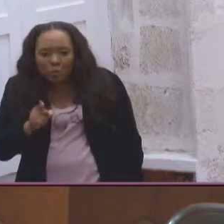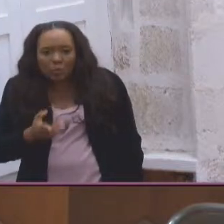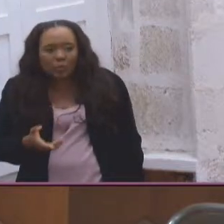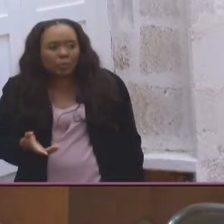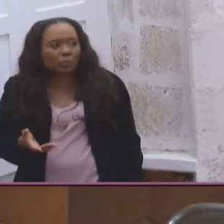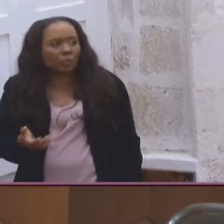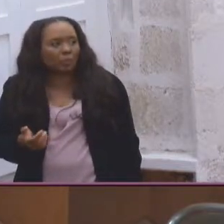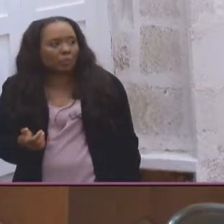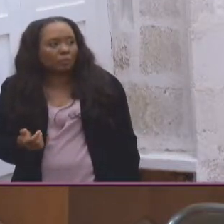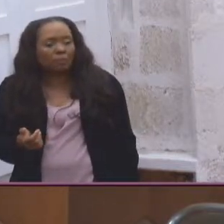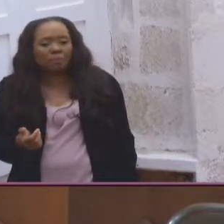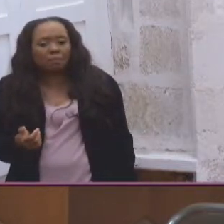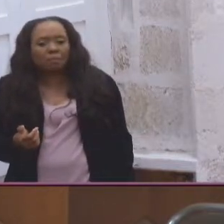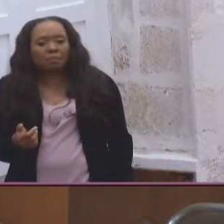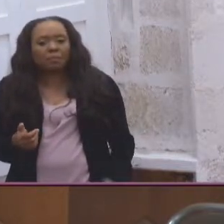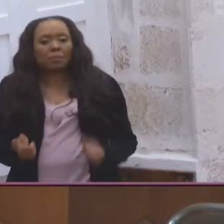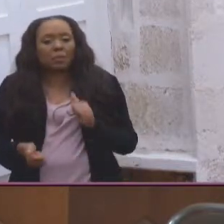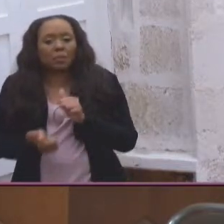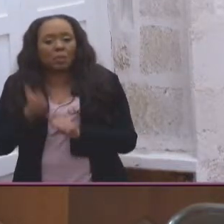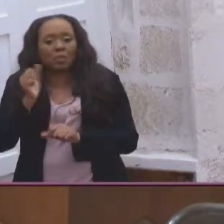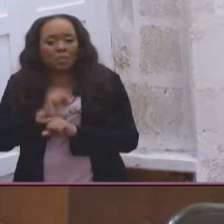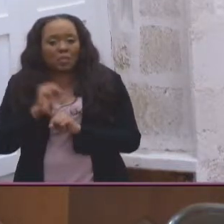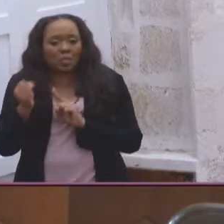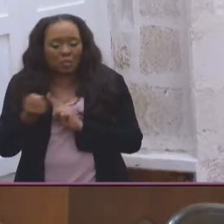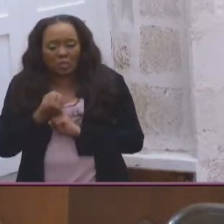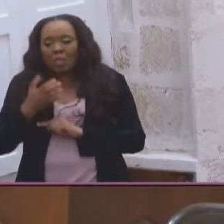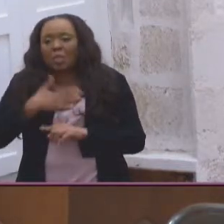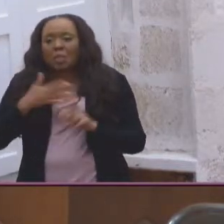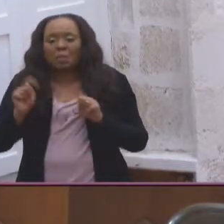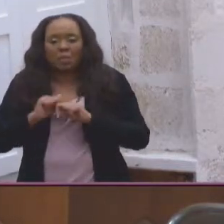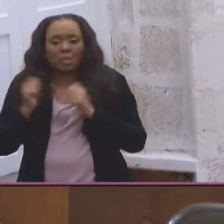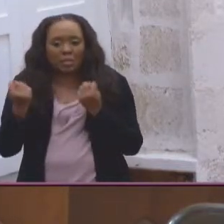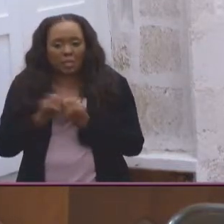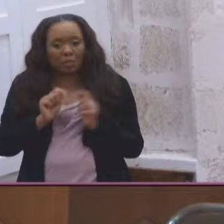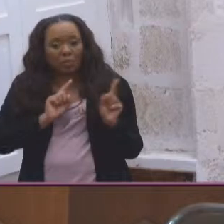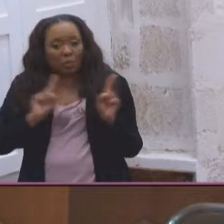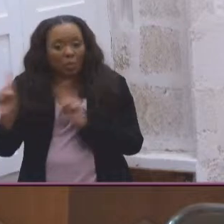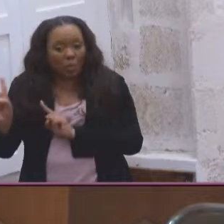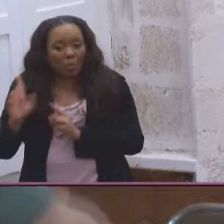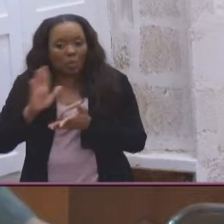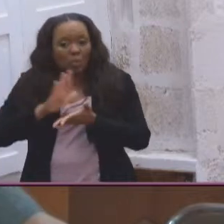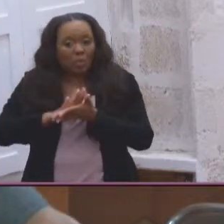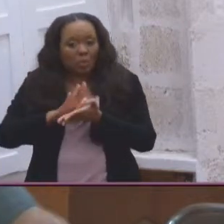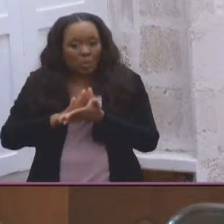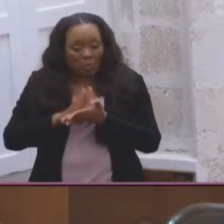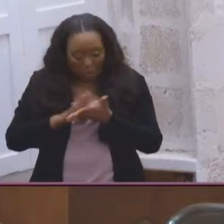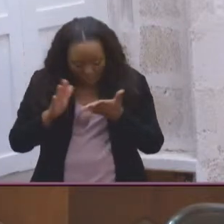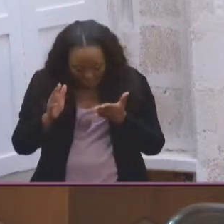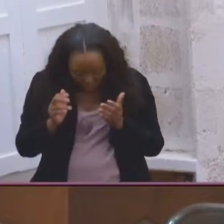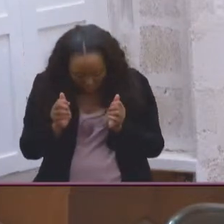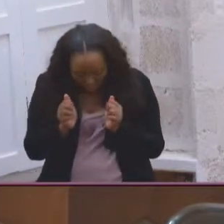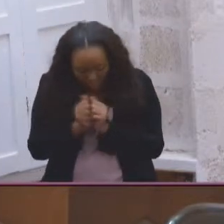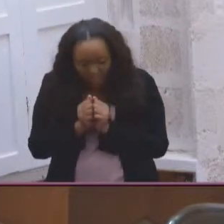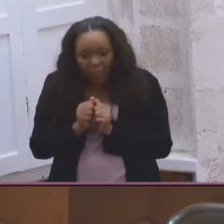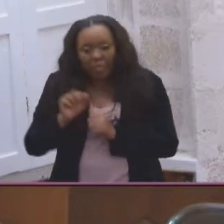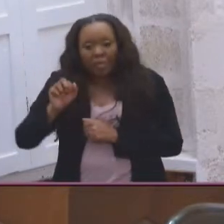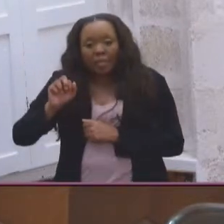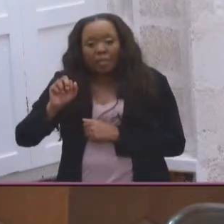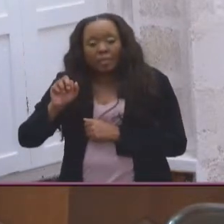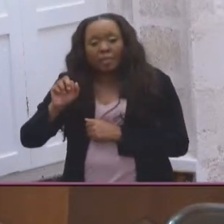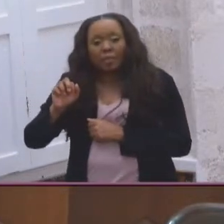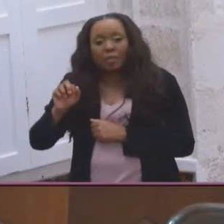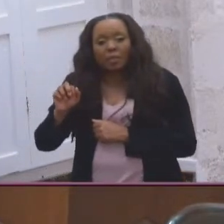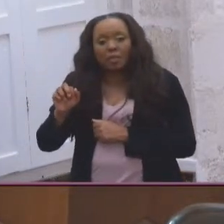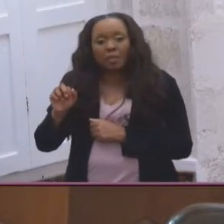of the scenarios where I've gone to the schools and our team have gone to the schools, supported by the vector unit of the Ministry of Health and